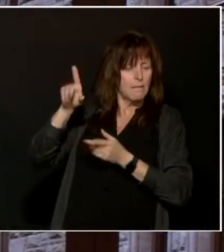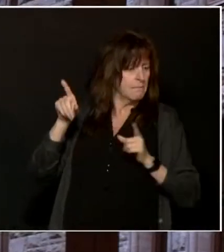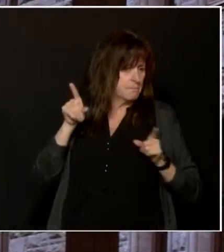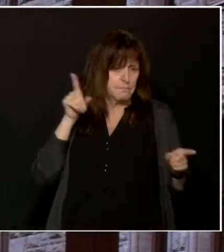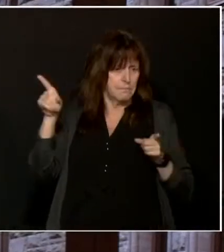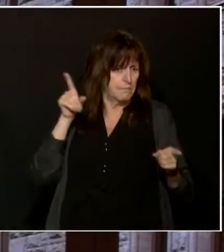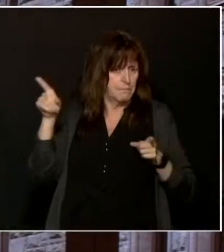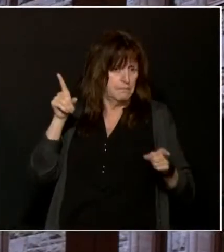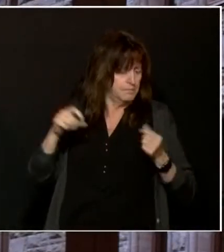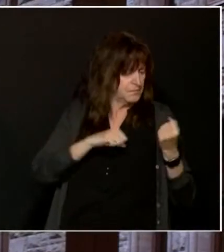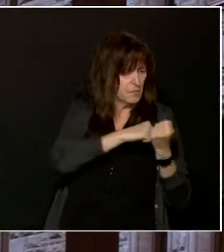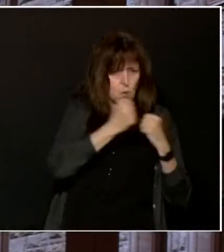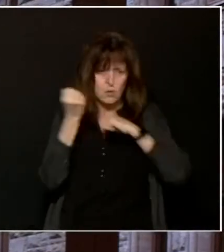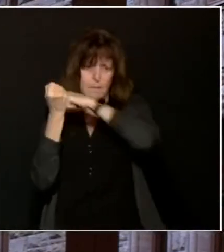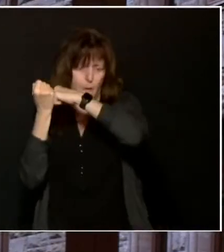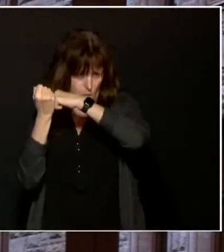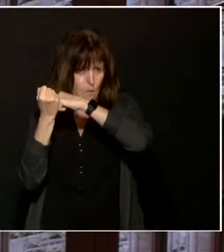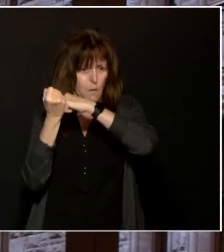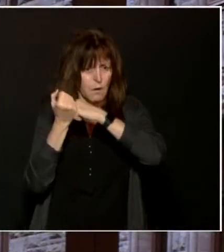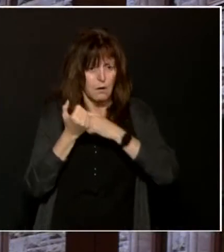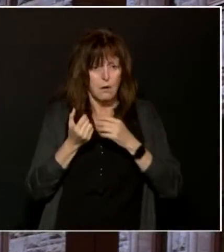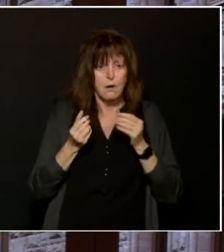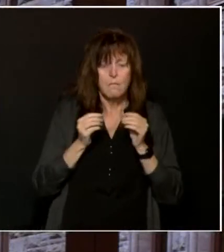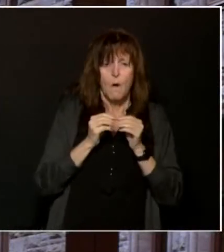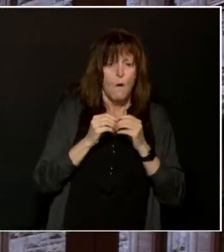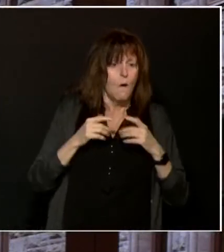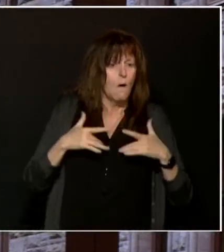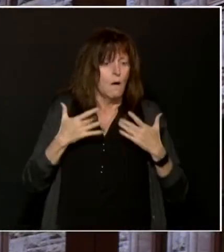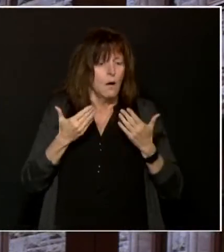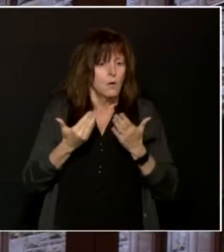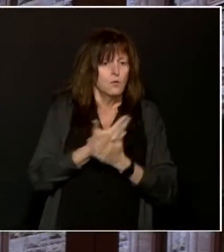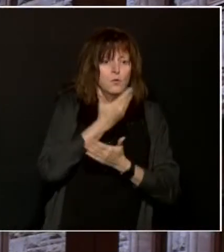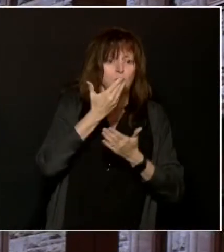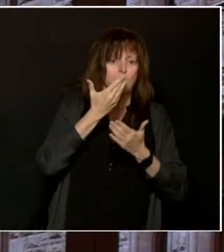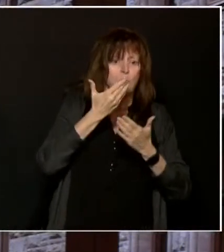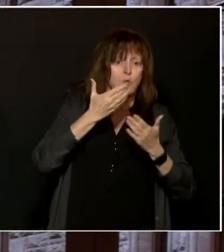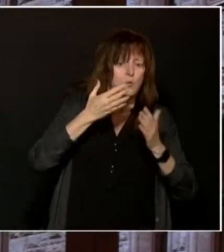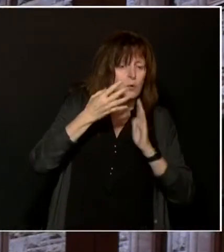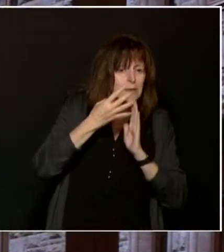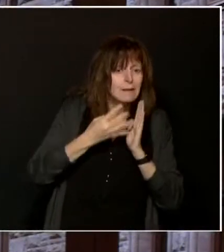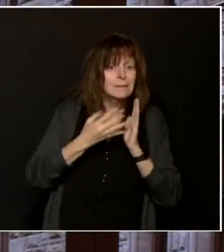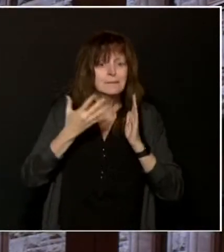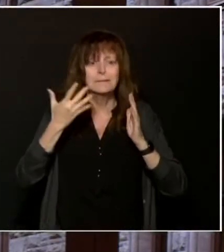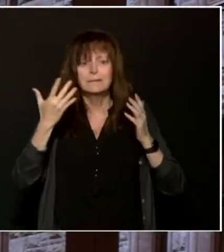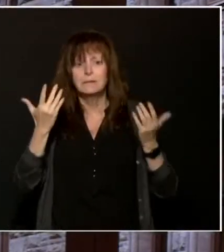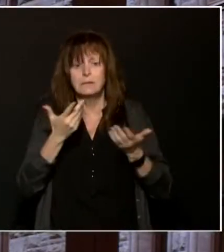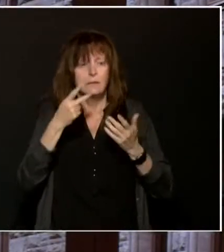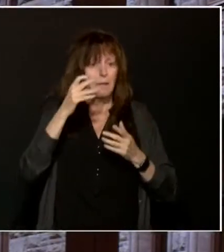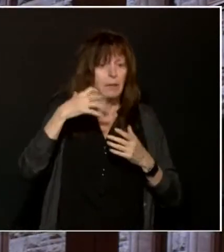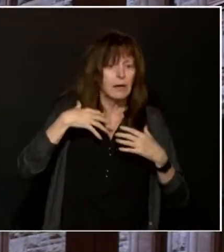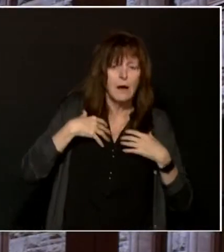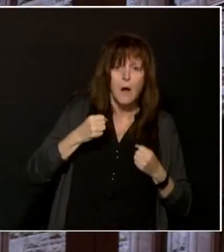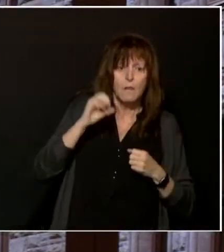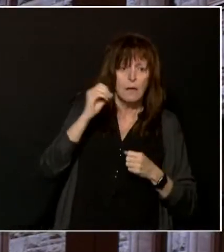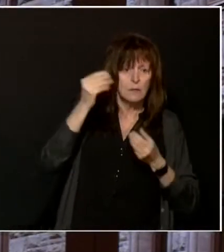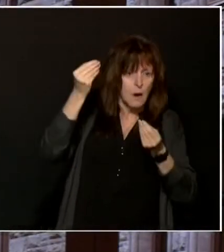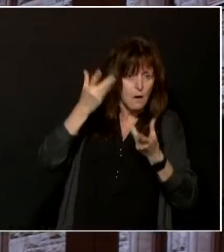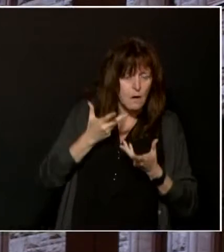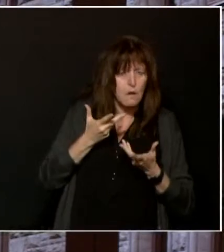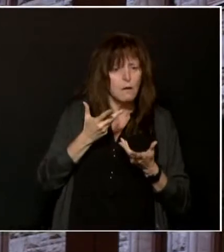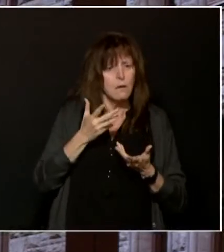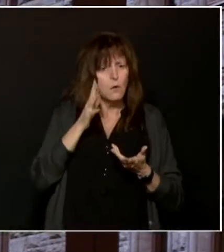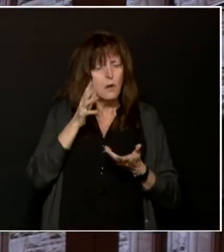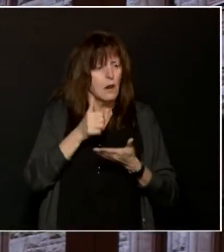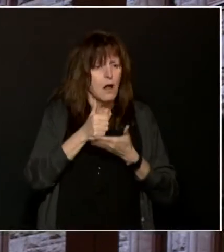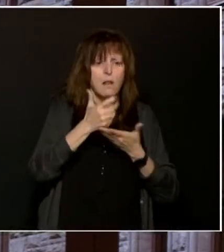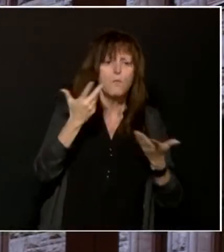further enhancements that the Public Health Laboratory system and our experts at Public Health Ontario can bring to us to assist in this new variant